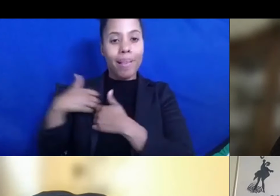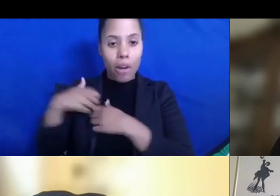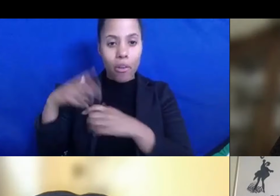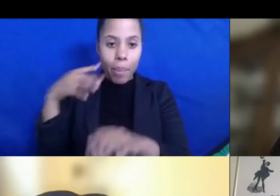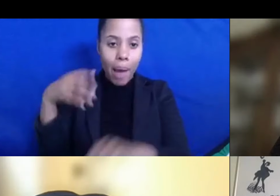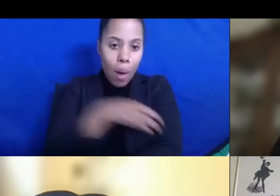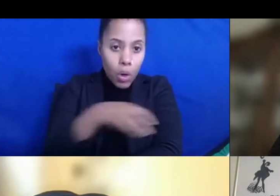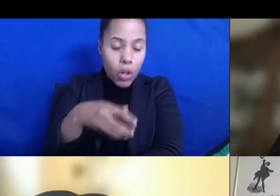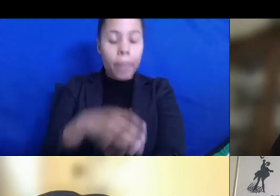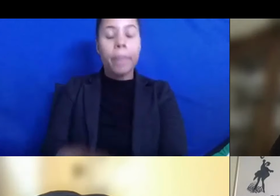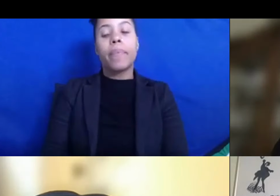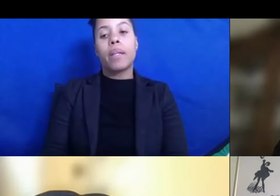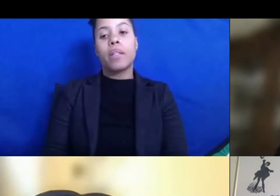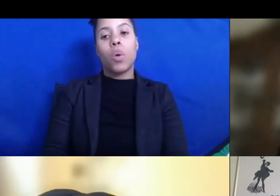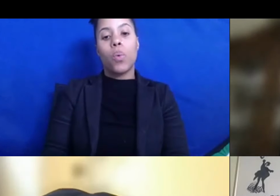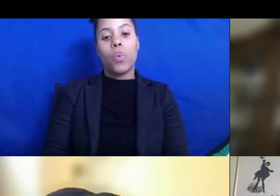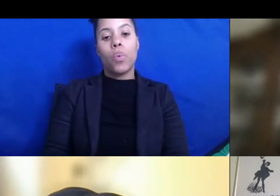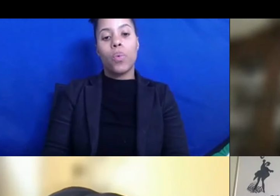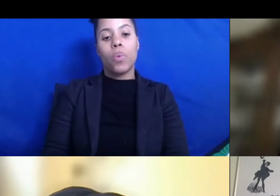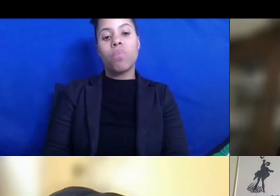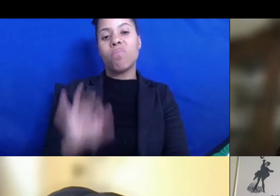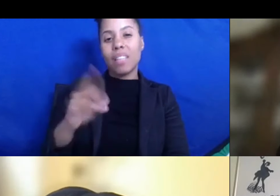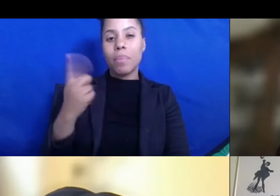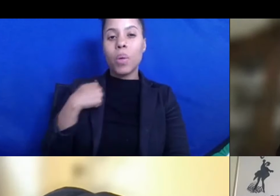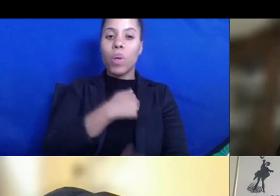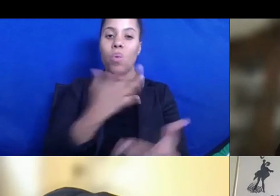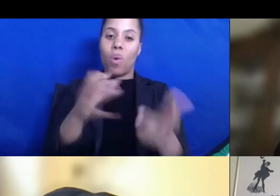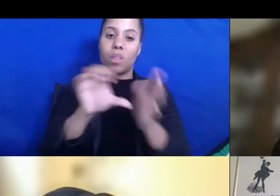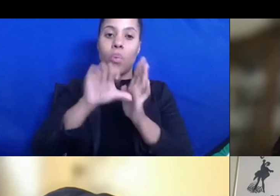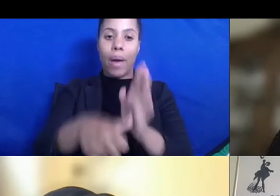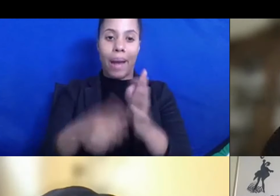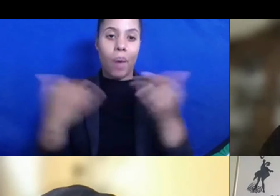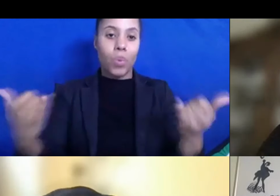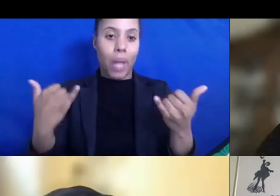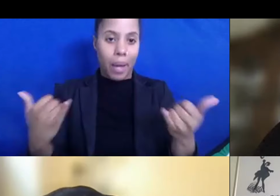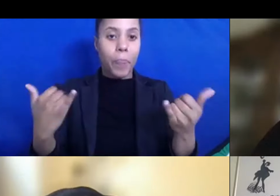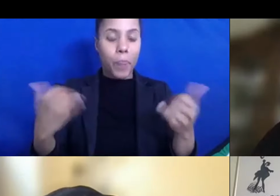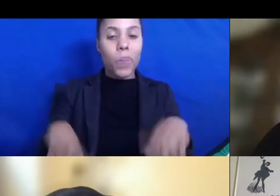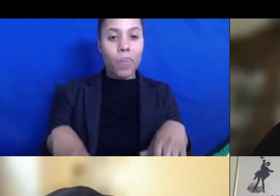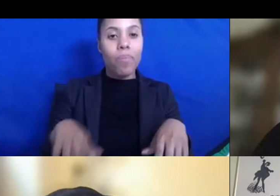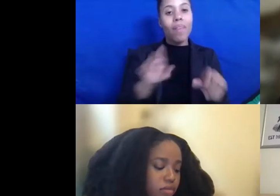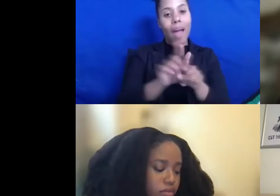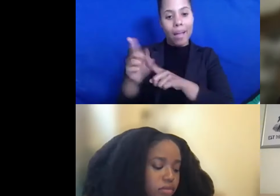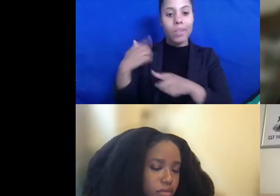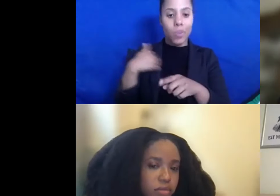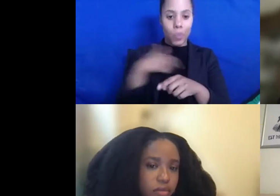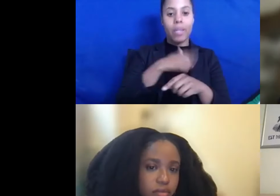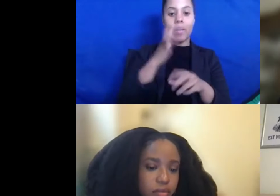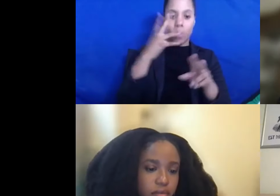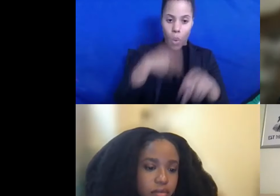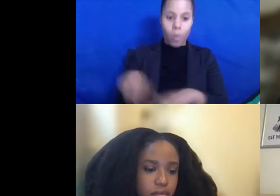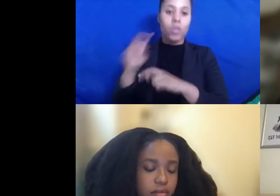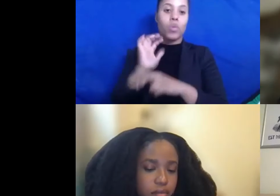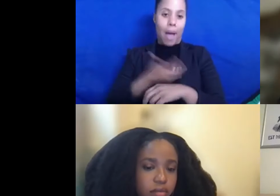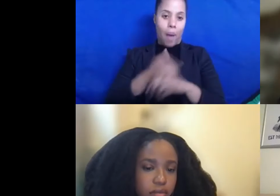And so that's just something we wanted to point out today as we go into our campaign. So with